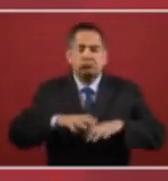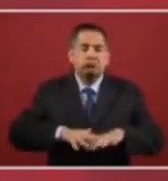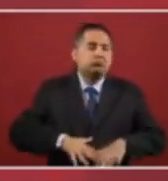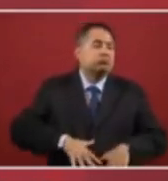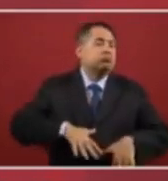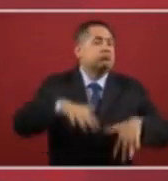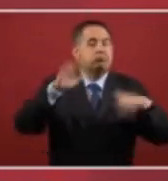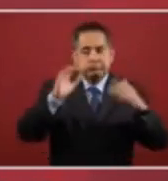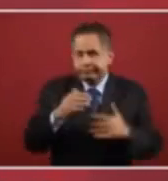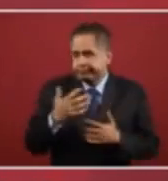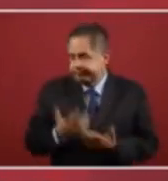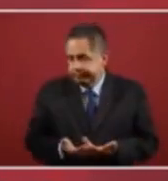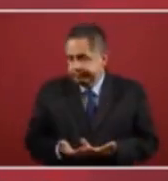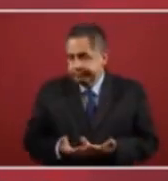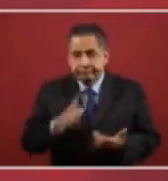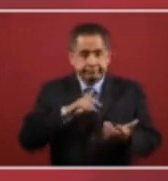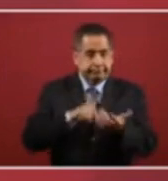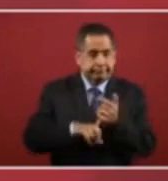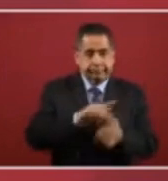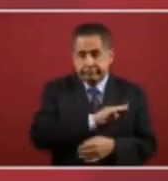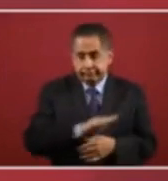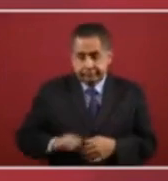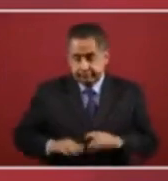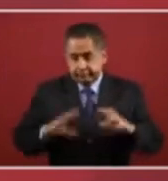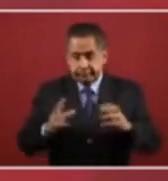happen, or if there was a flood.